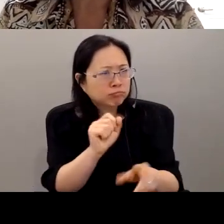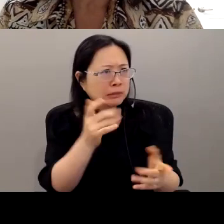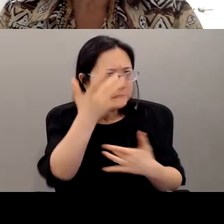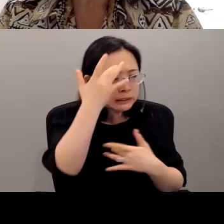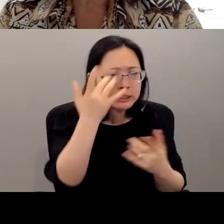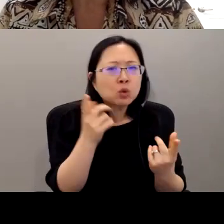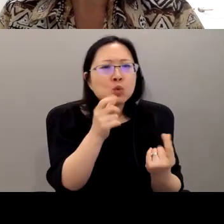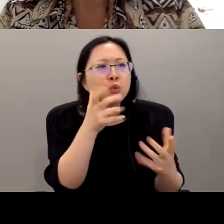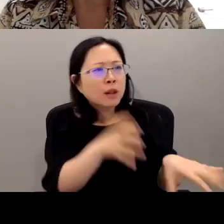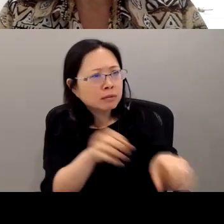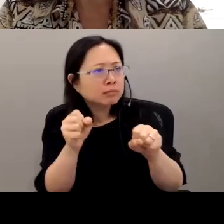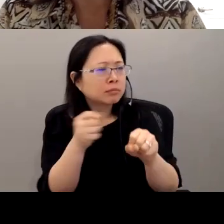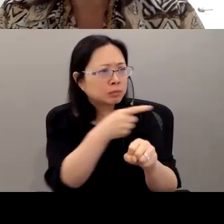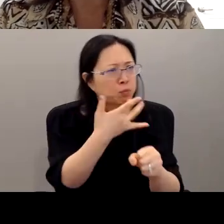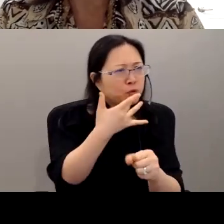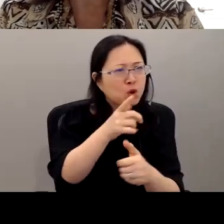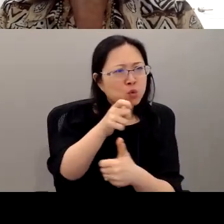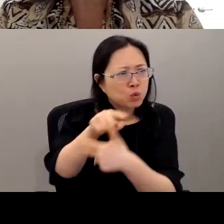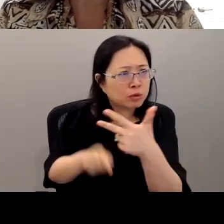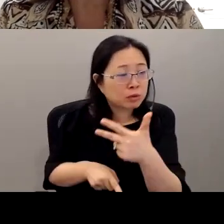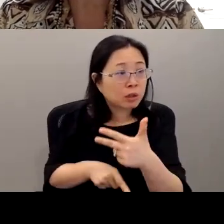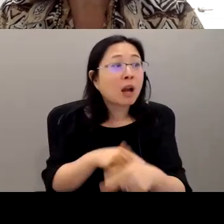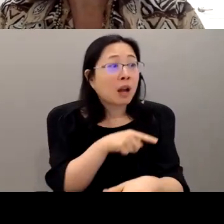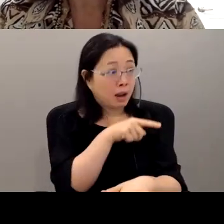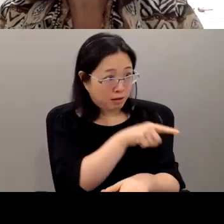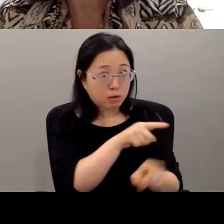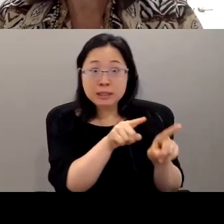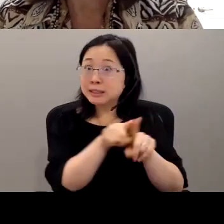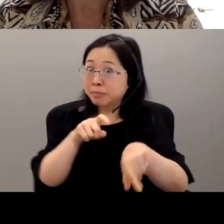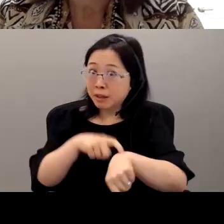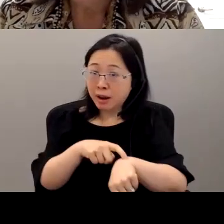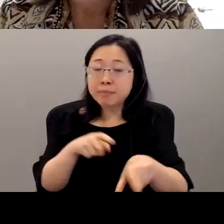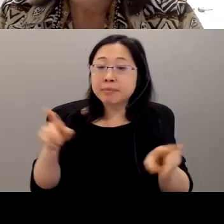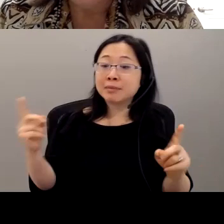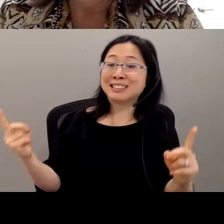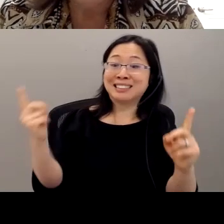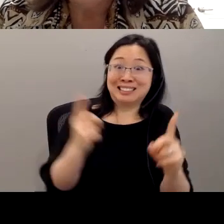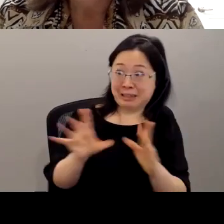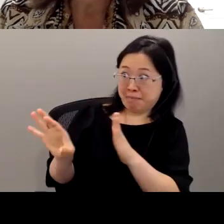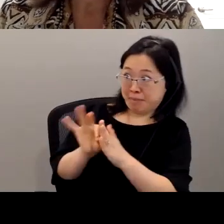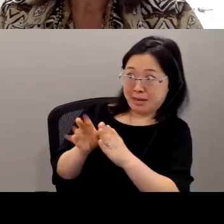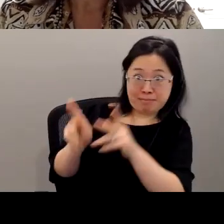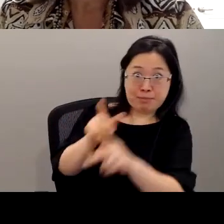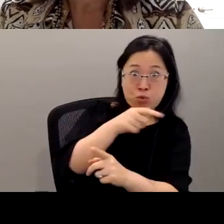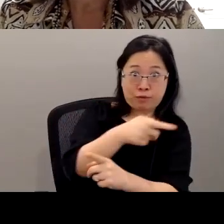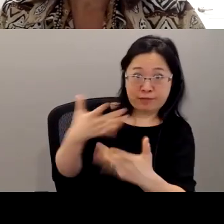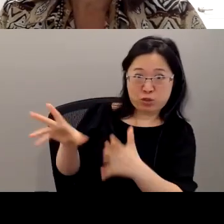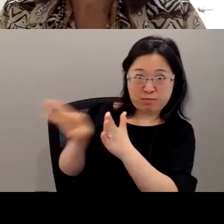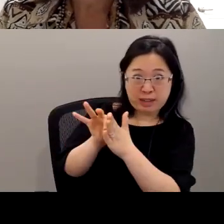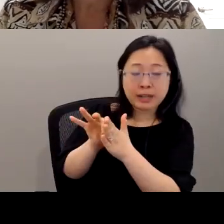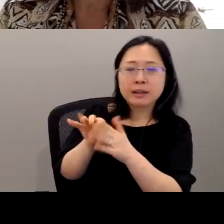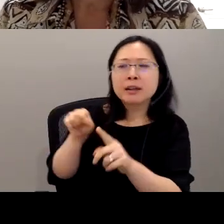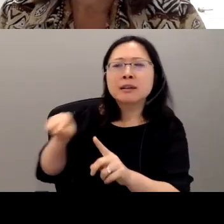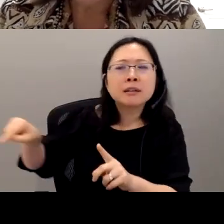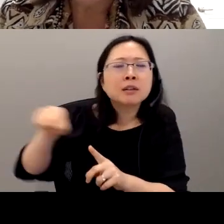that the people they're appointing understand who they are